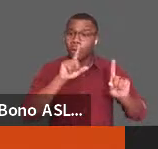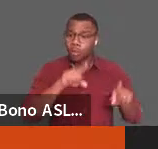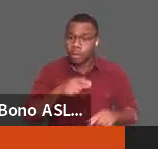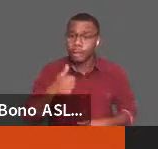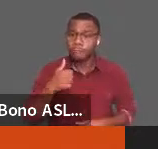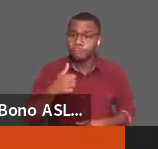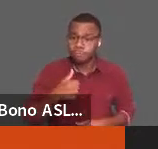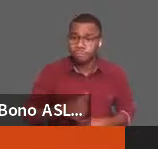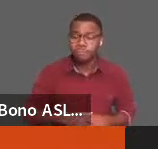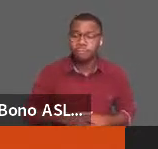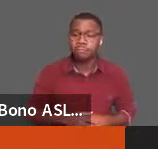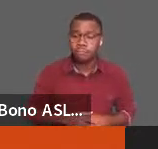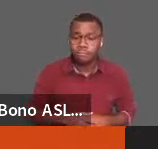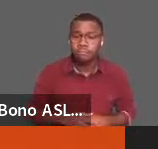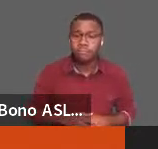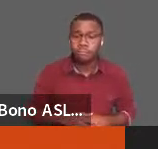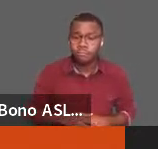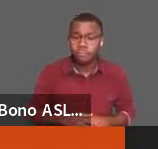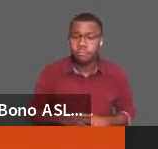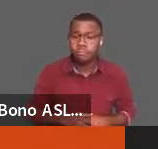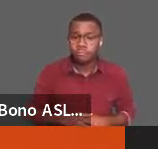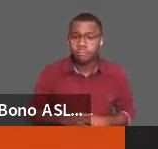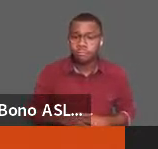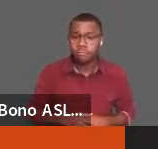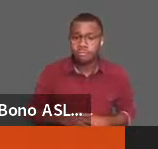Just taking a temperature here,